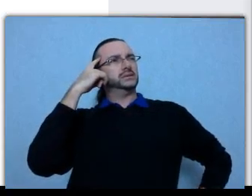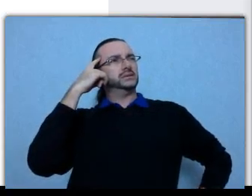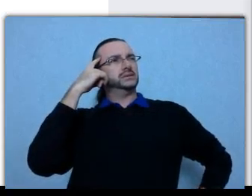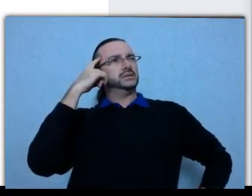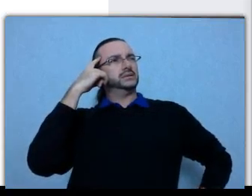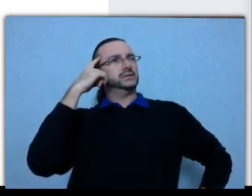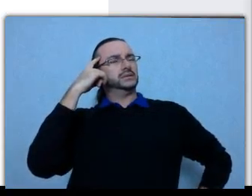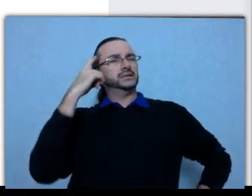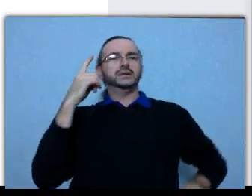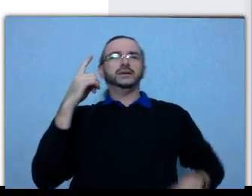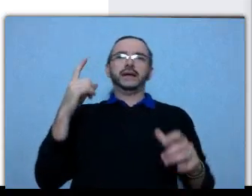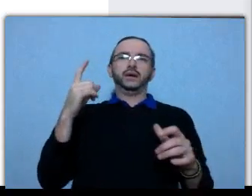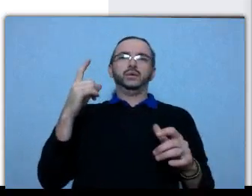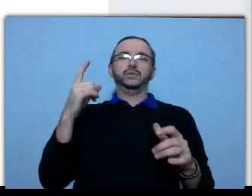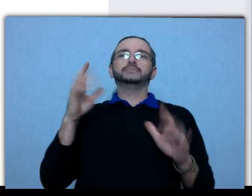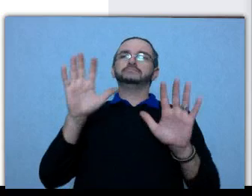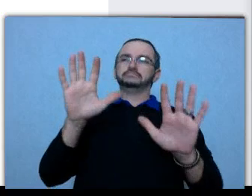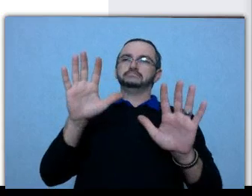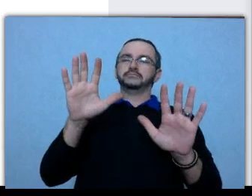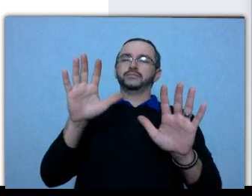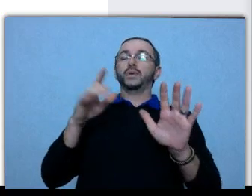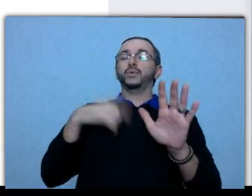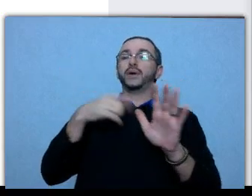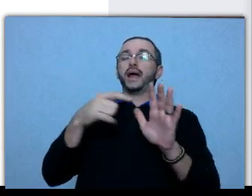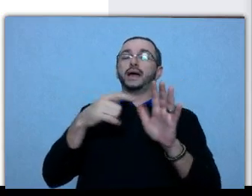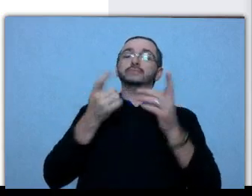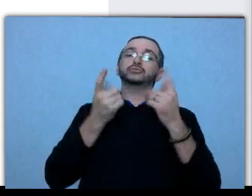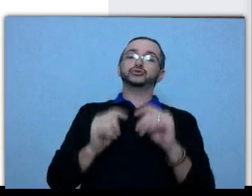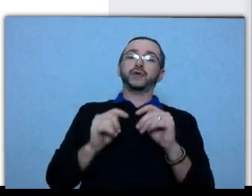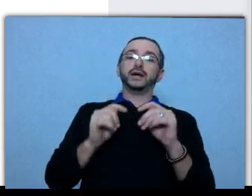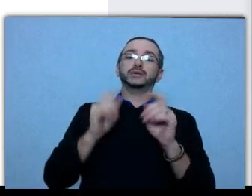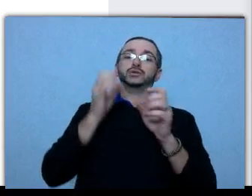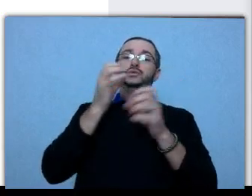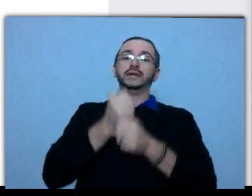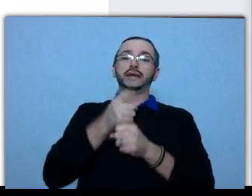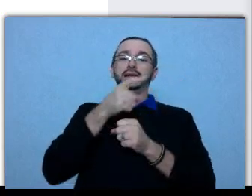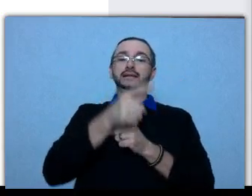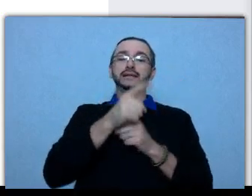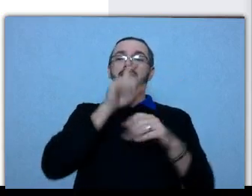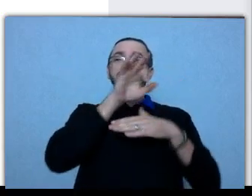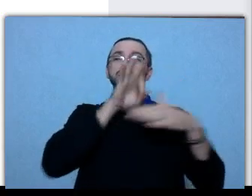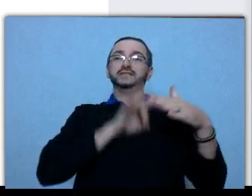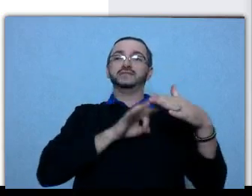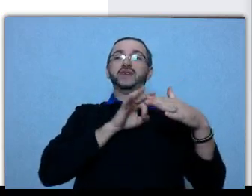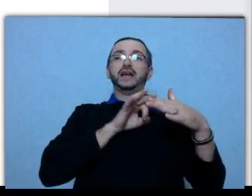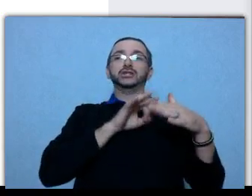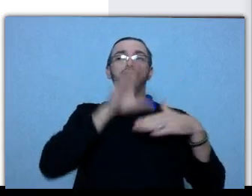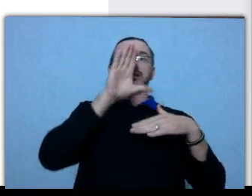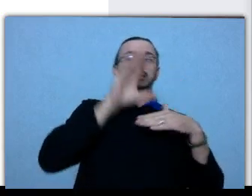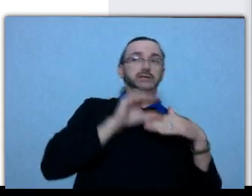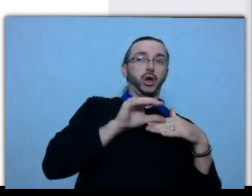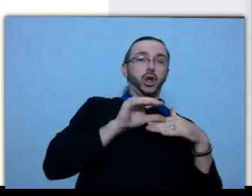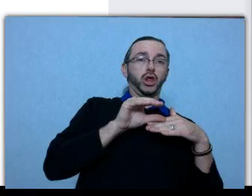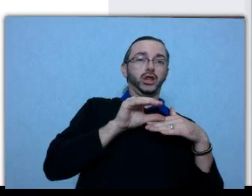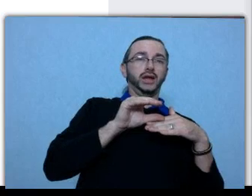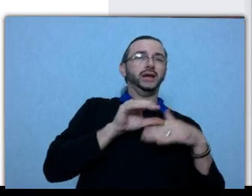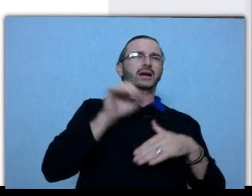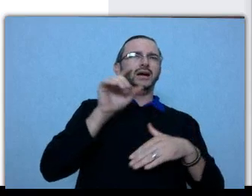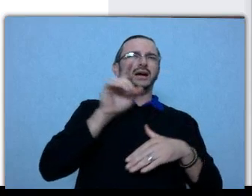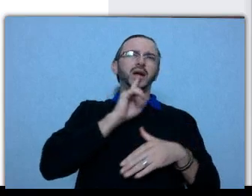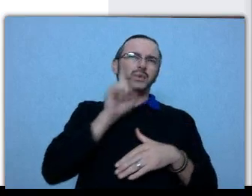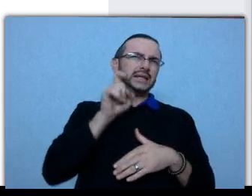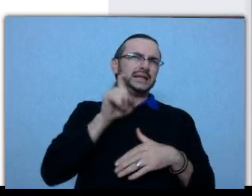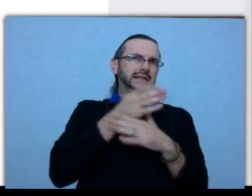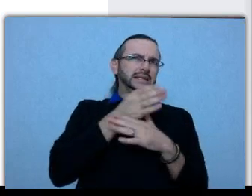Now when I'm making sense of this giant one and trying to get this fraction low, I know what I'm really looking at is kind of